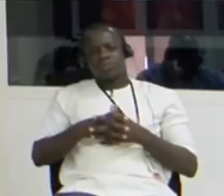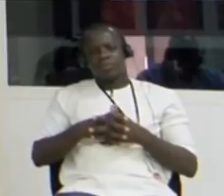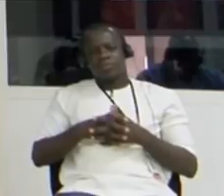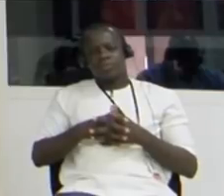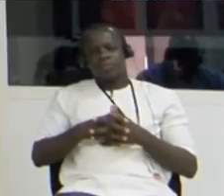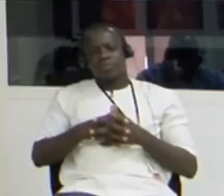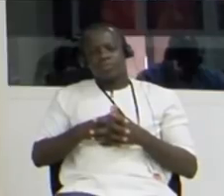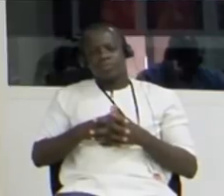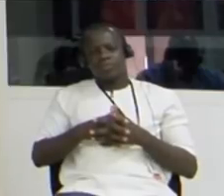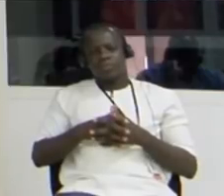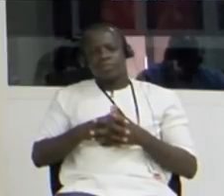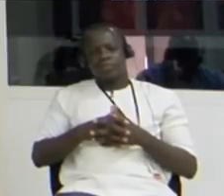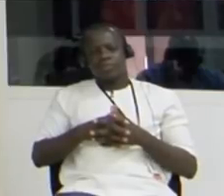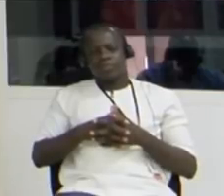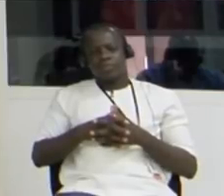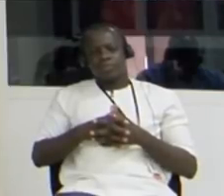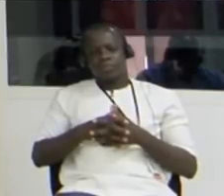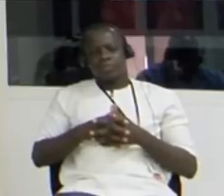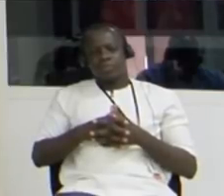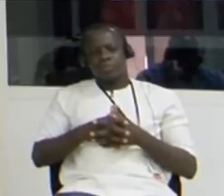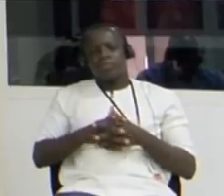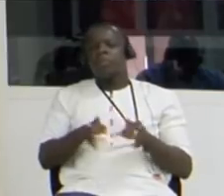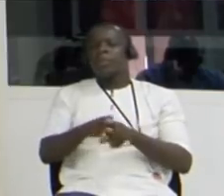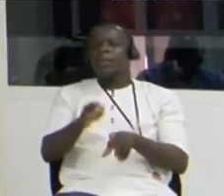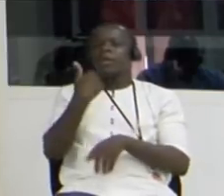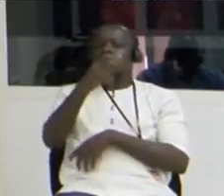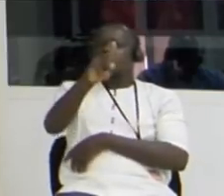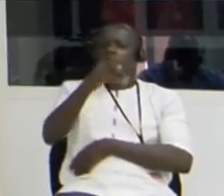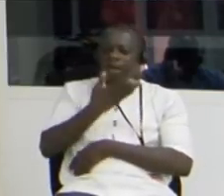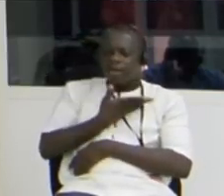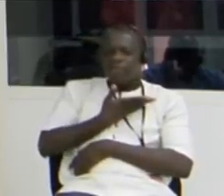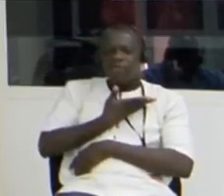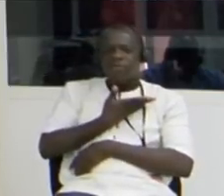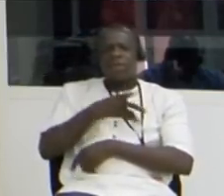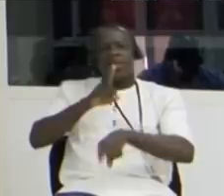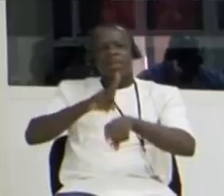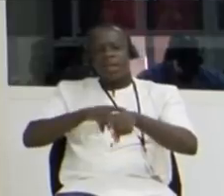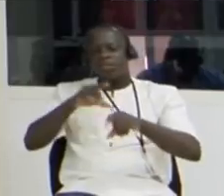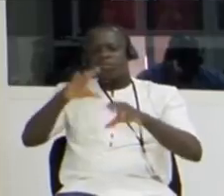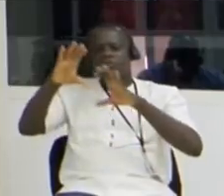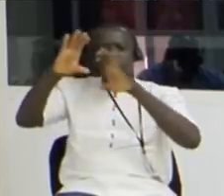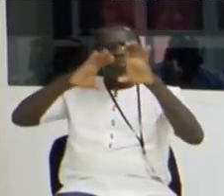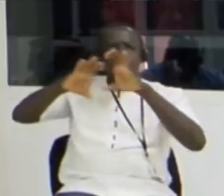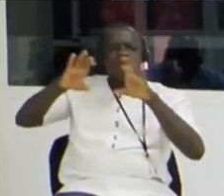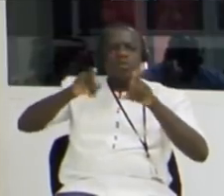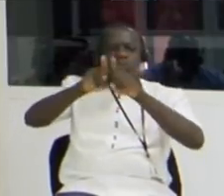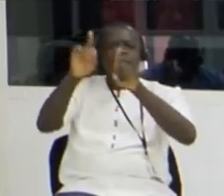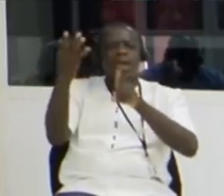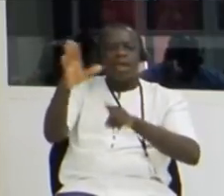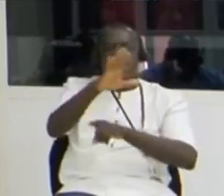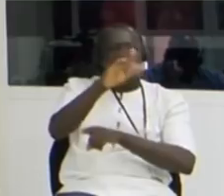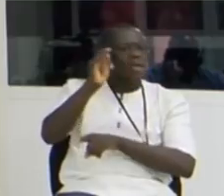Did you get a chance to talk to any of these girls who were being sponsored after they returned?